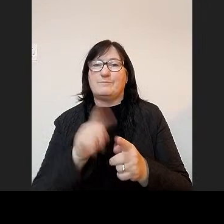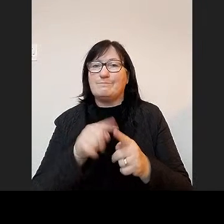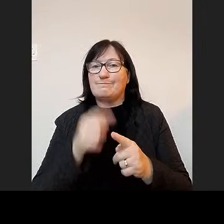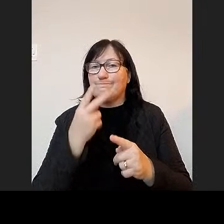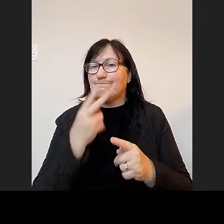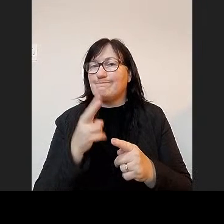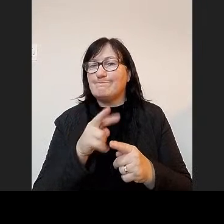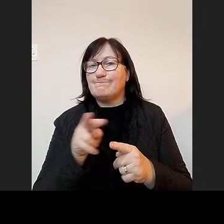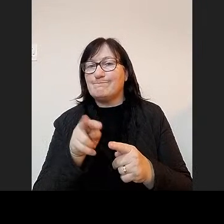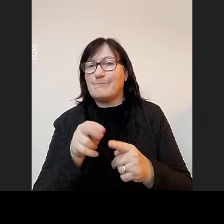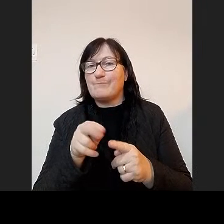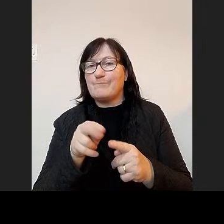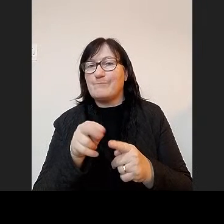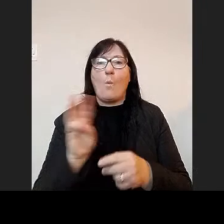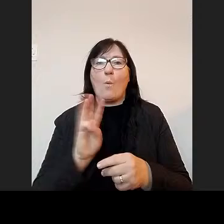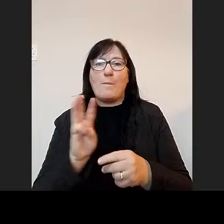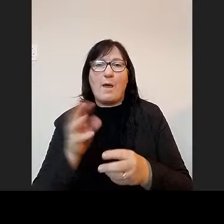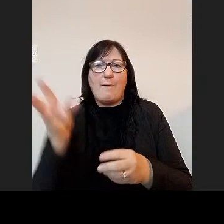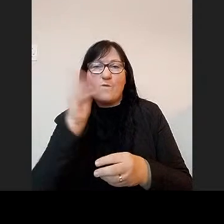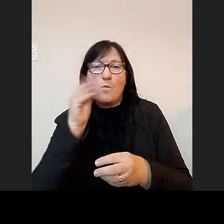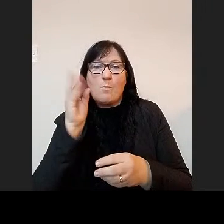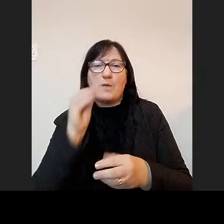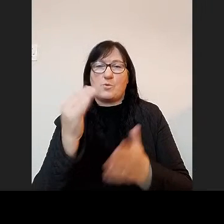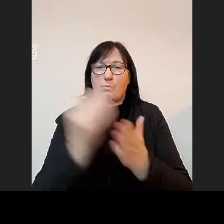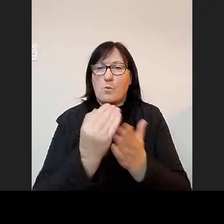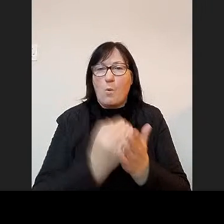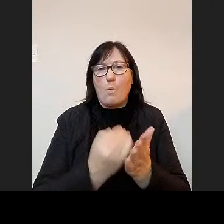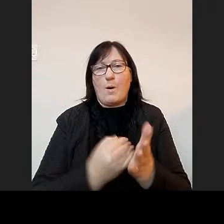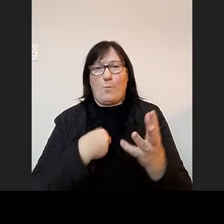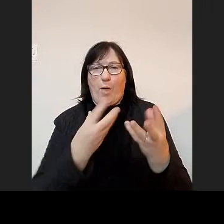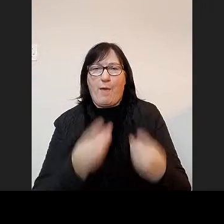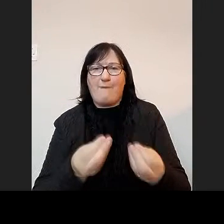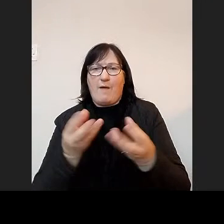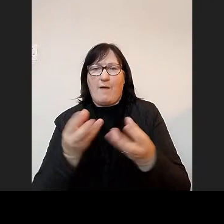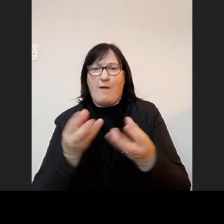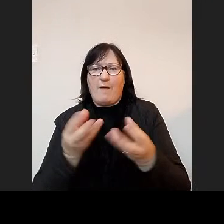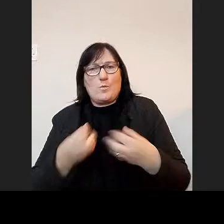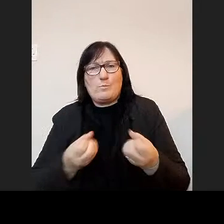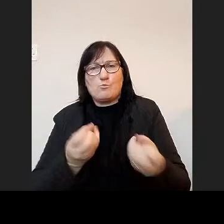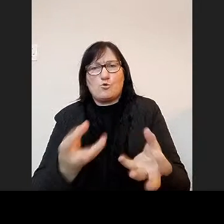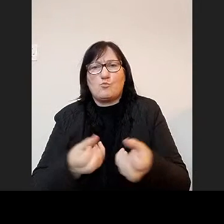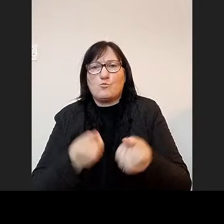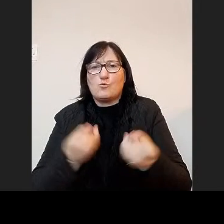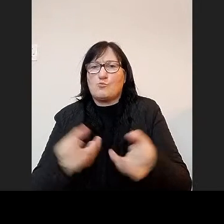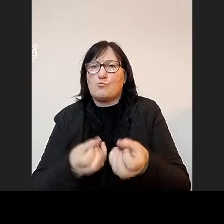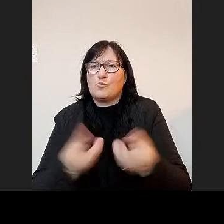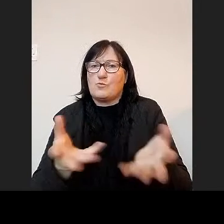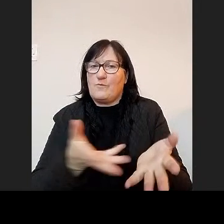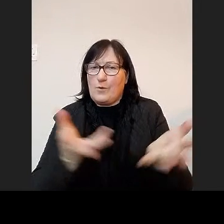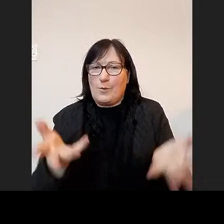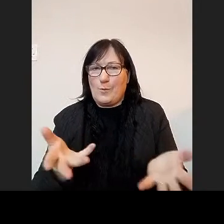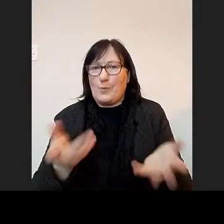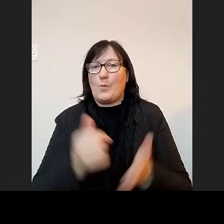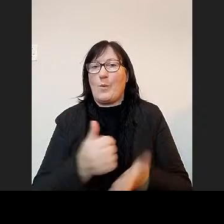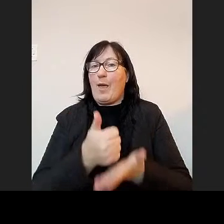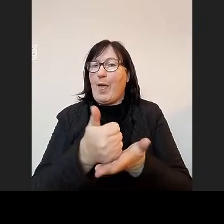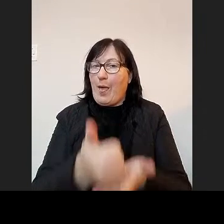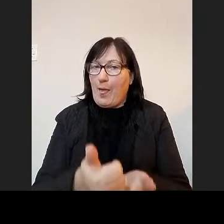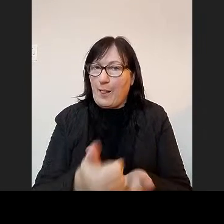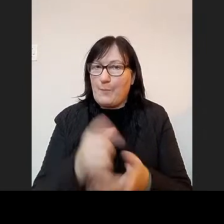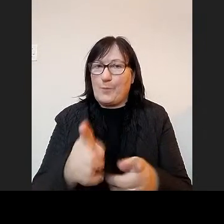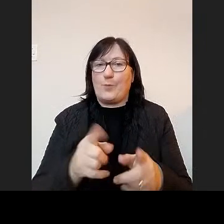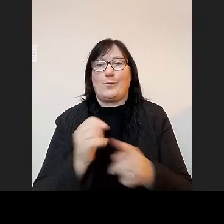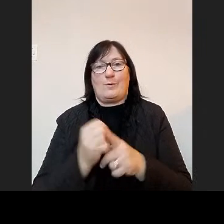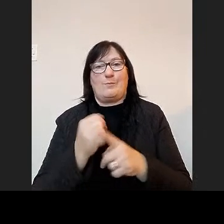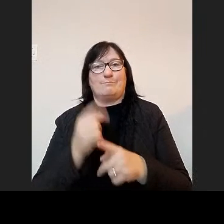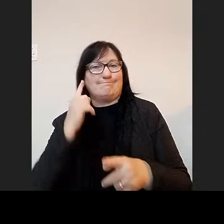and education programs we will be rolling out for you and for help you to comply. I really